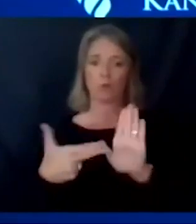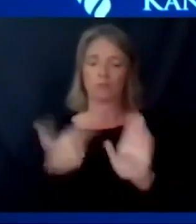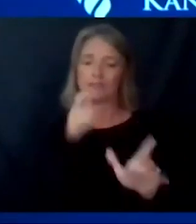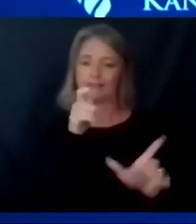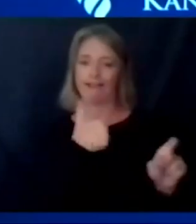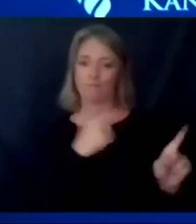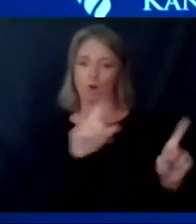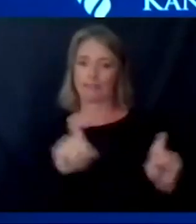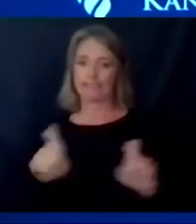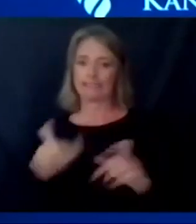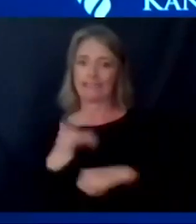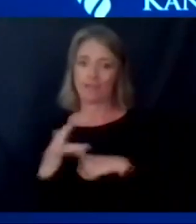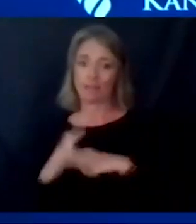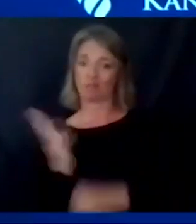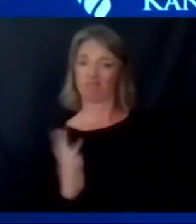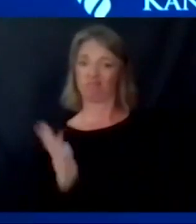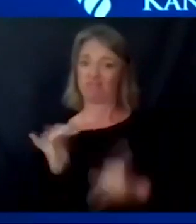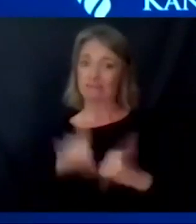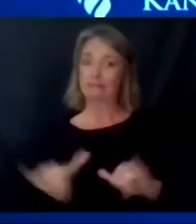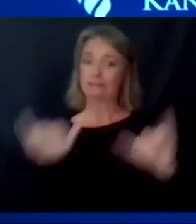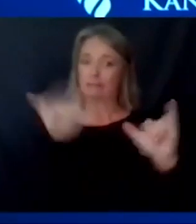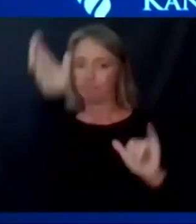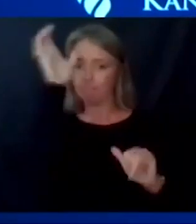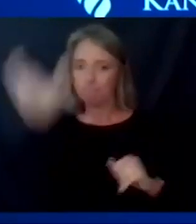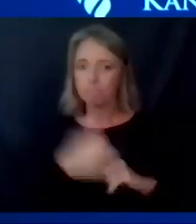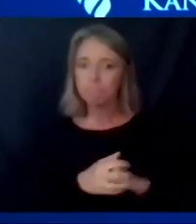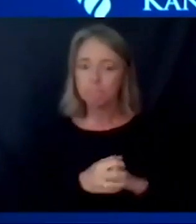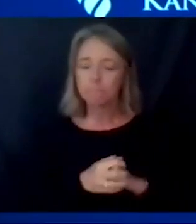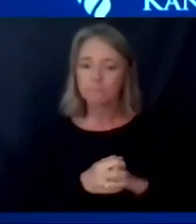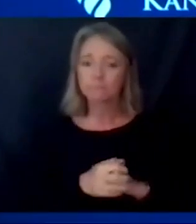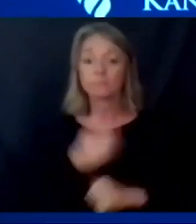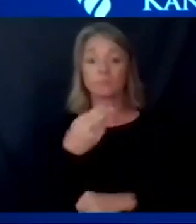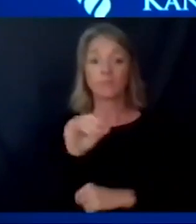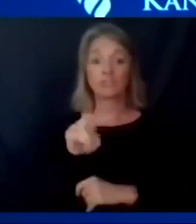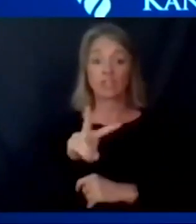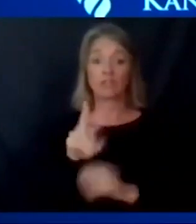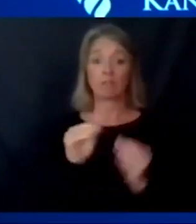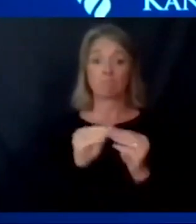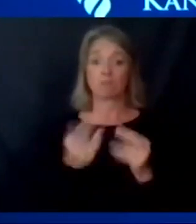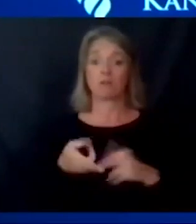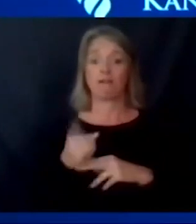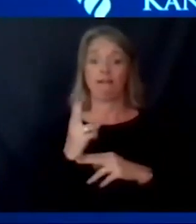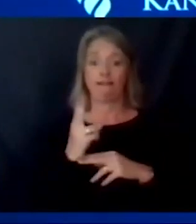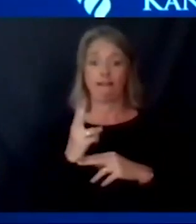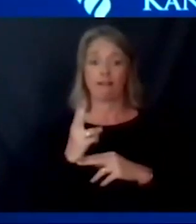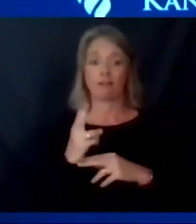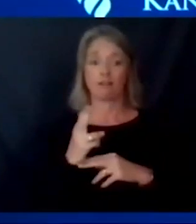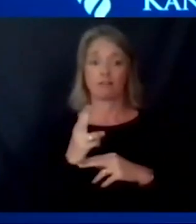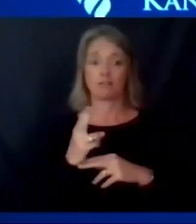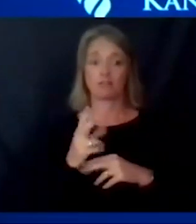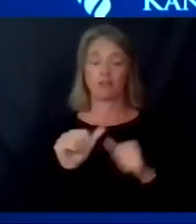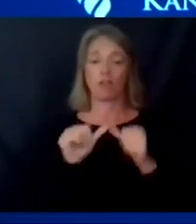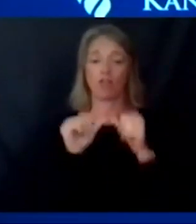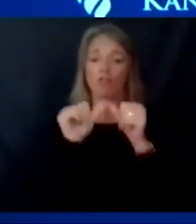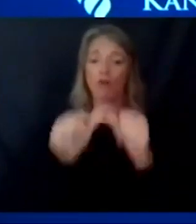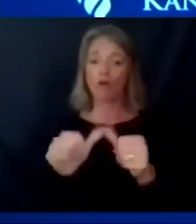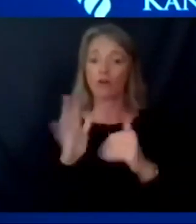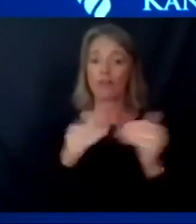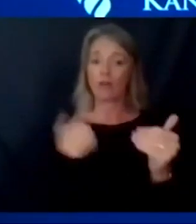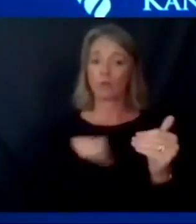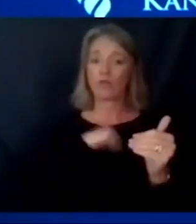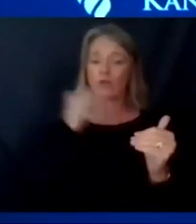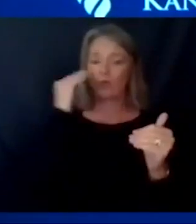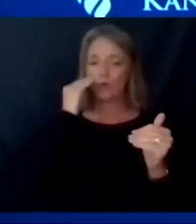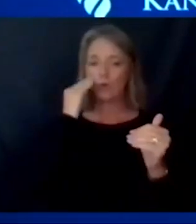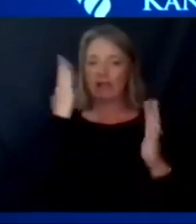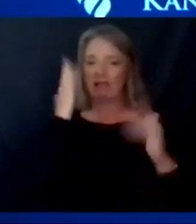so now the HIV deaths were probably a lot higher, was probably out there a lot longer than we knew, and I suspect the same is going to be true for COVID-19,